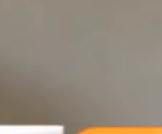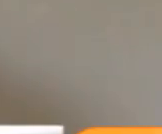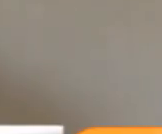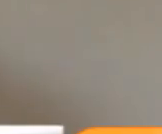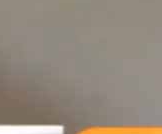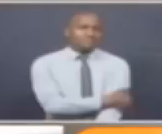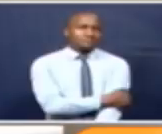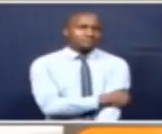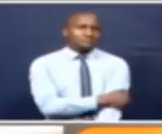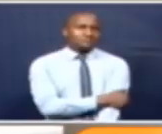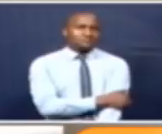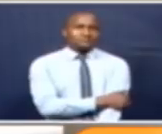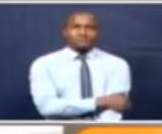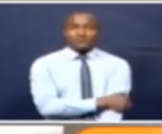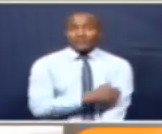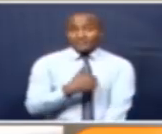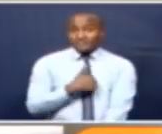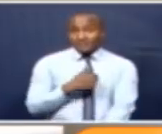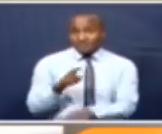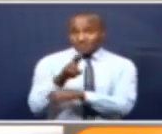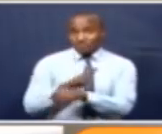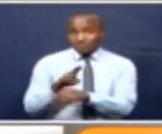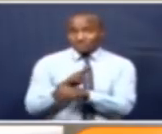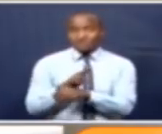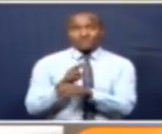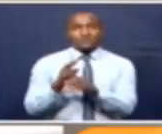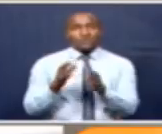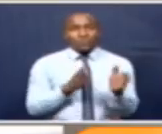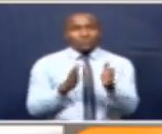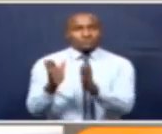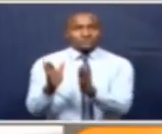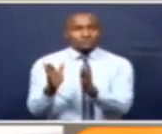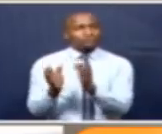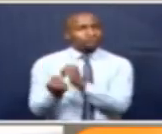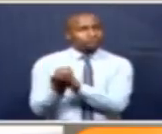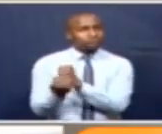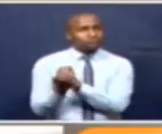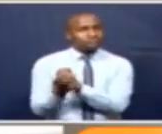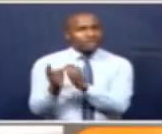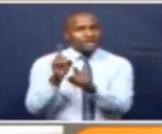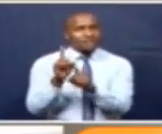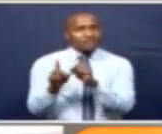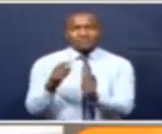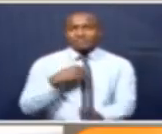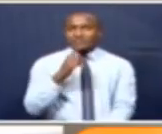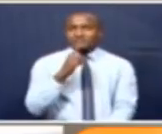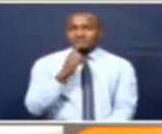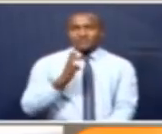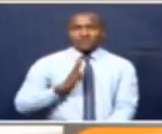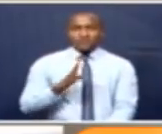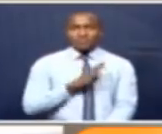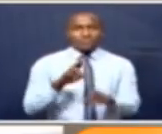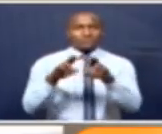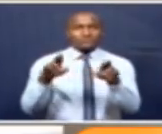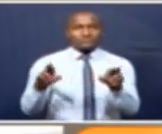to do is I'm using this opportunity to speak out, things that I have been speaking out in the boardroom without